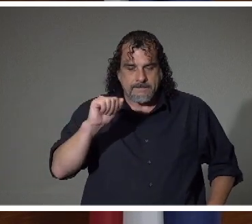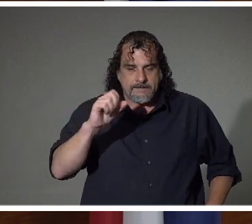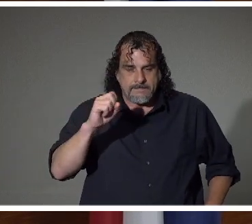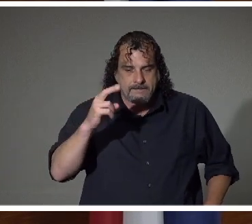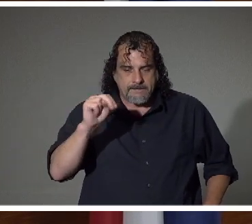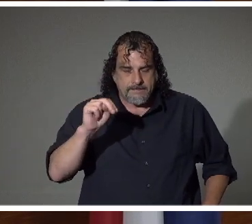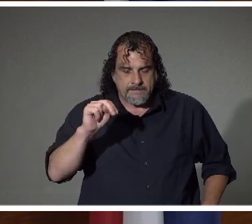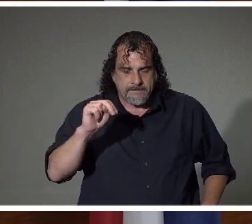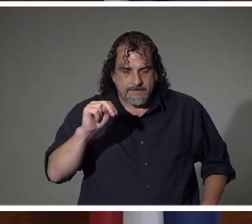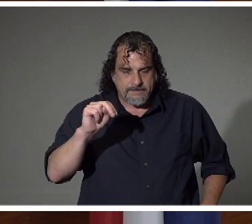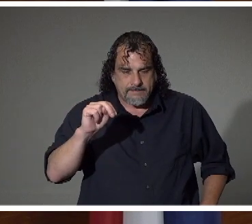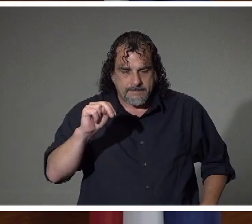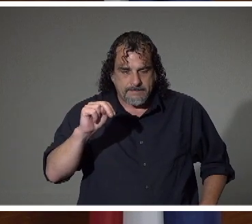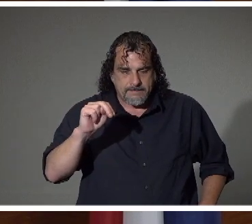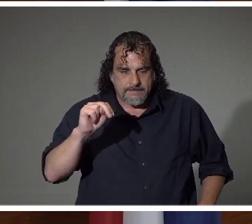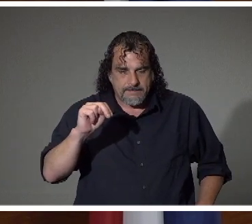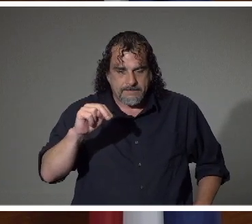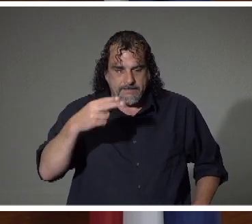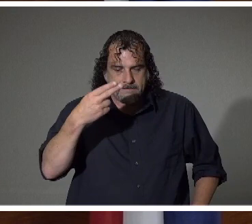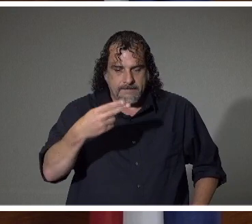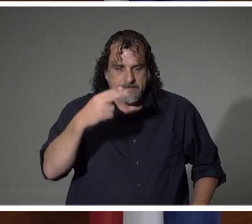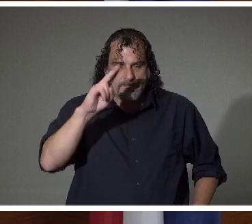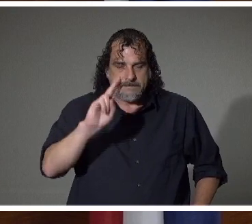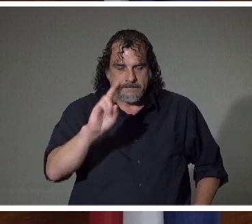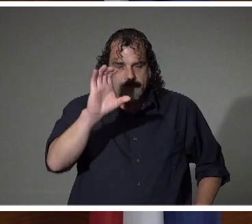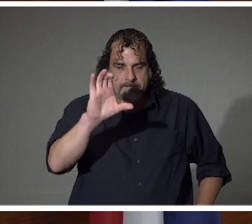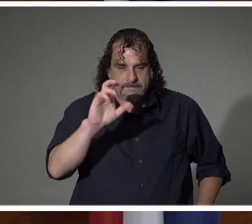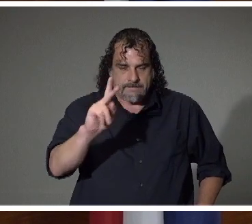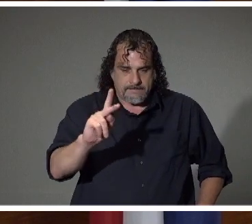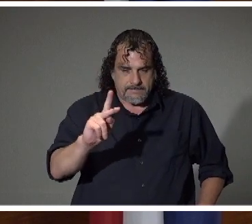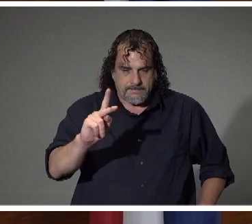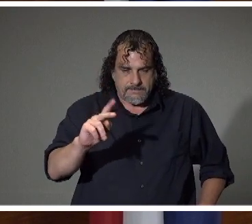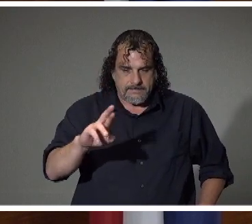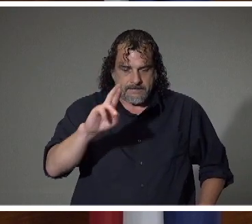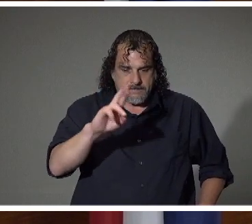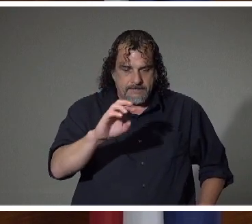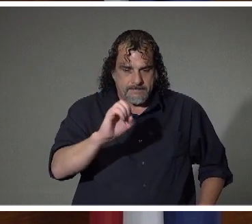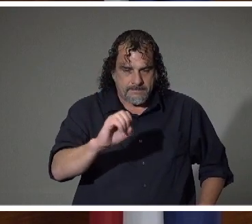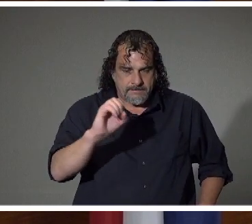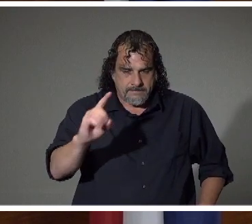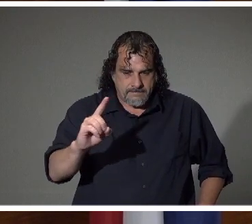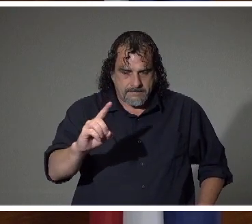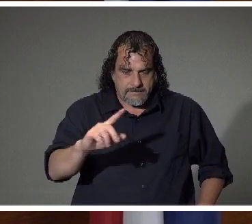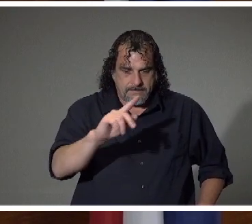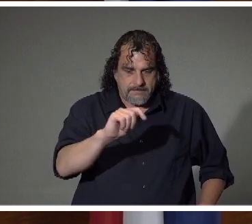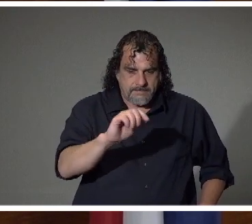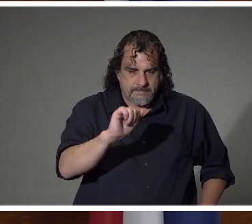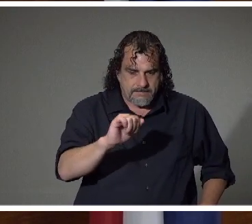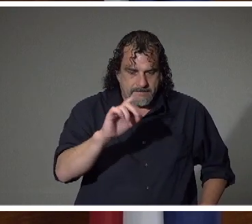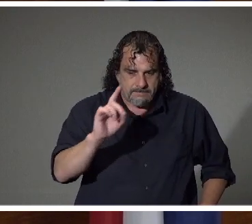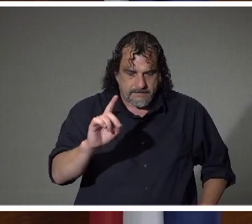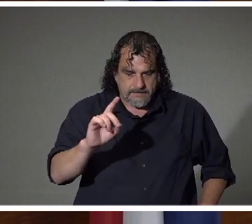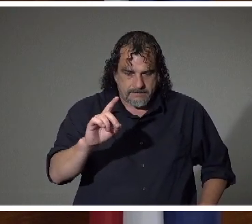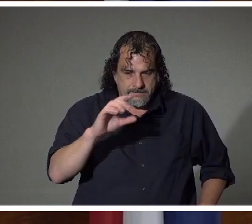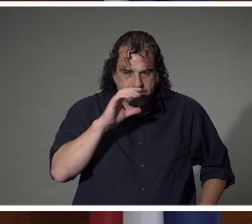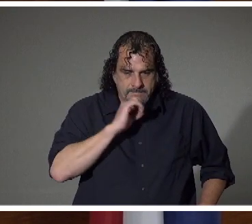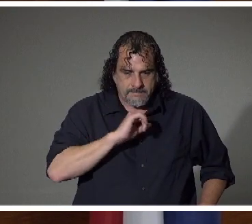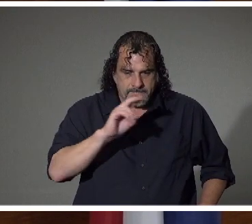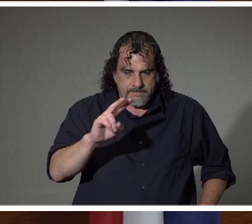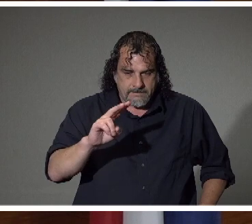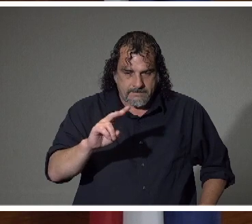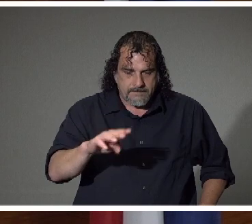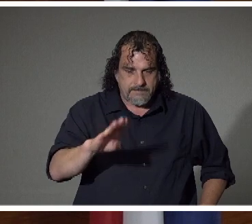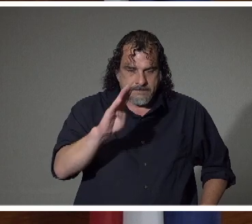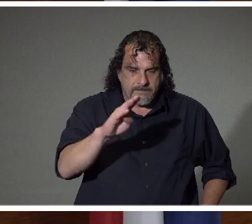to fish, and Huck Kennedy is turning 2 today. Reed Whitlock and Tad Deere is also turning 2. Happy birthday,